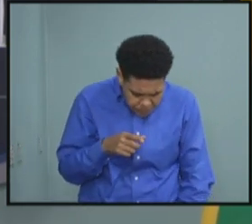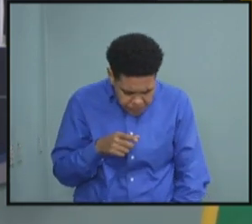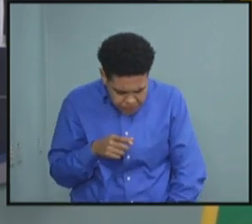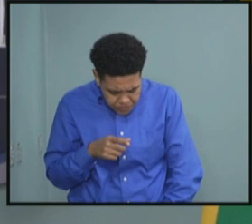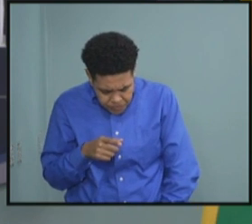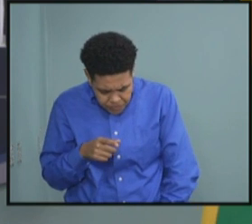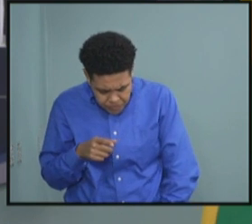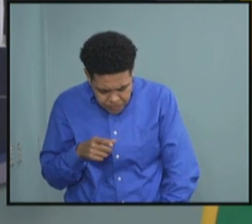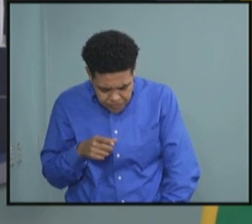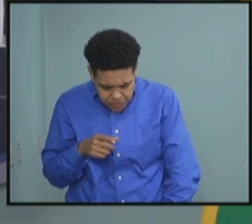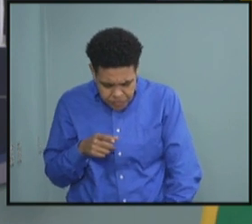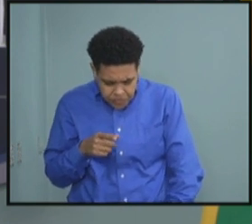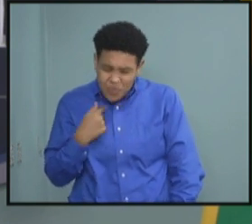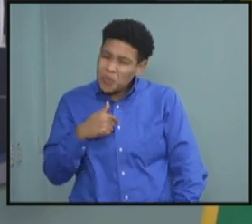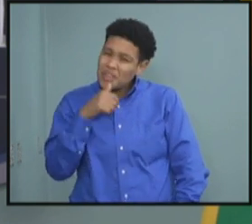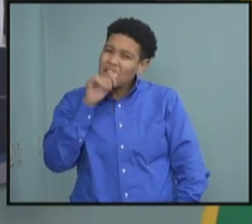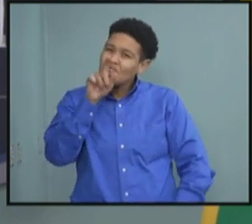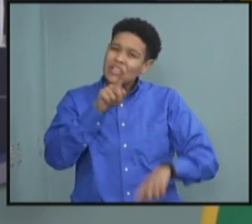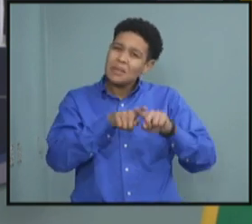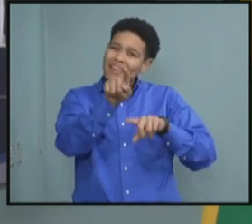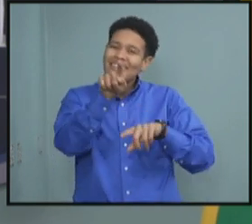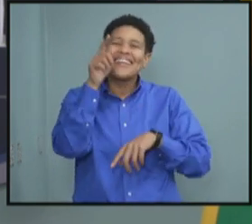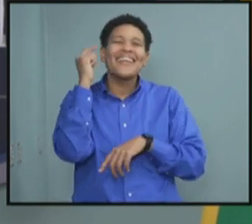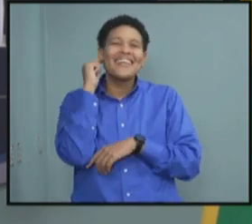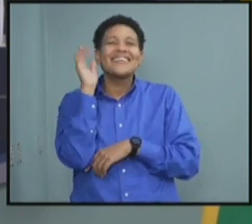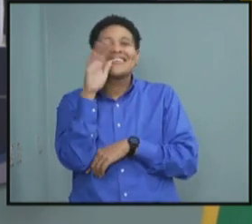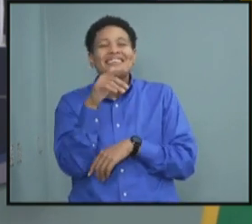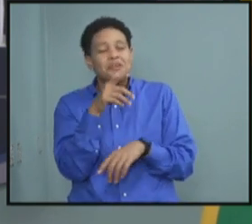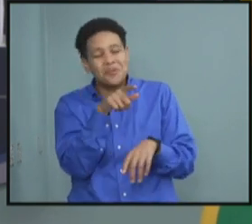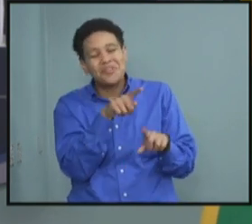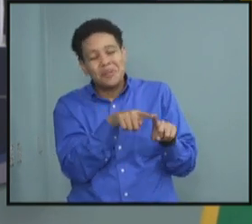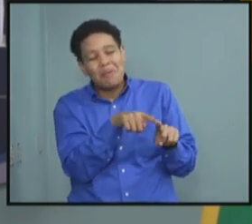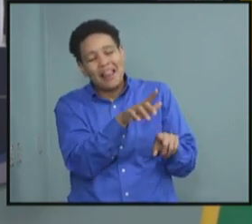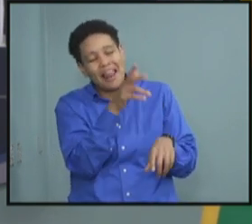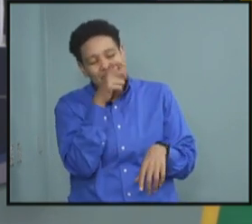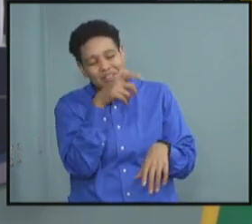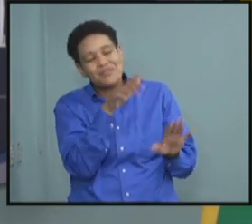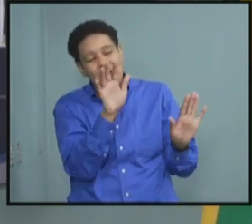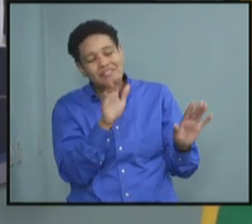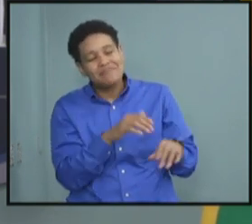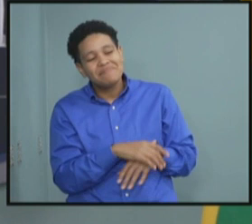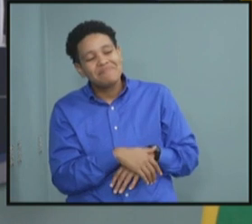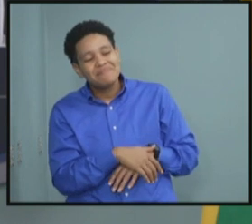faithfulness to the quarantine rules, that we are able to,